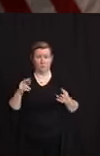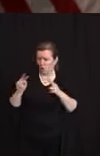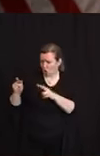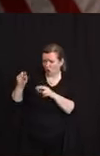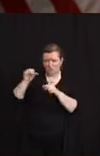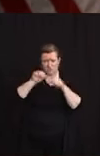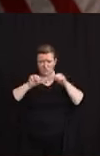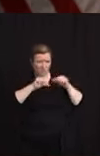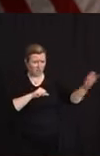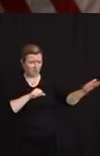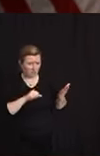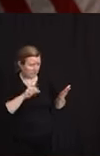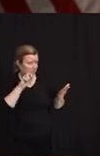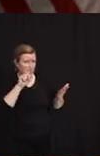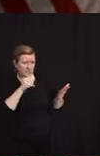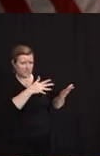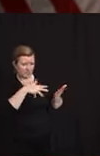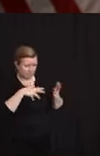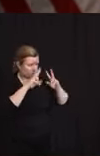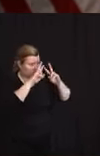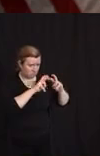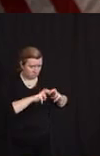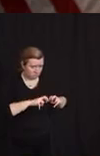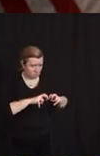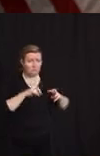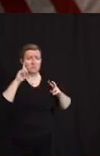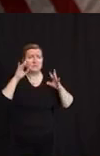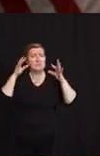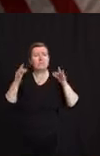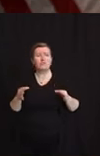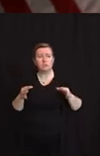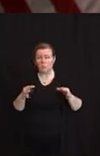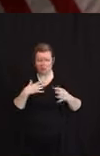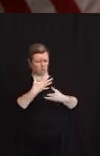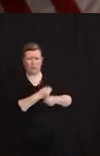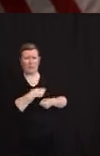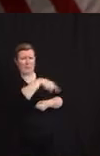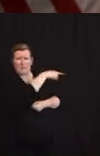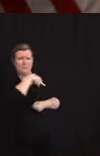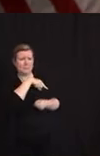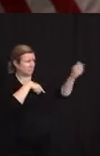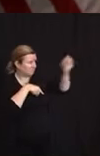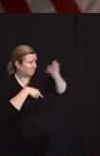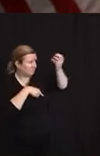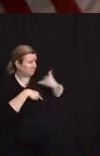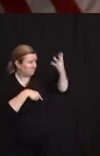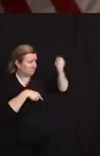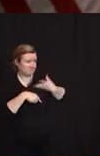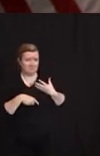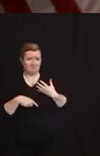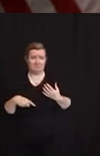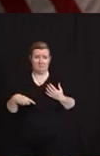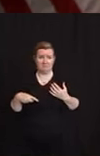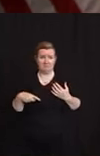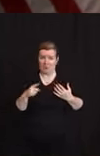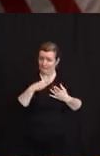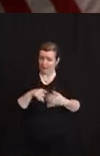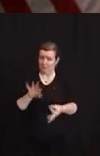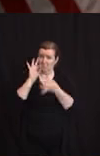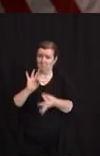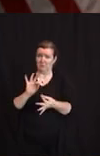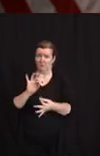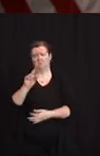data, those are always going to be better decisions. That doesn't mean you always get it right, and I'm not suggesting by any means we always